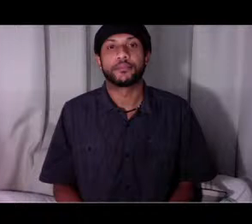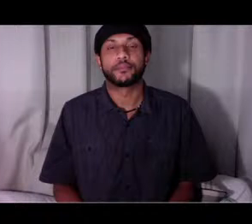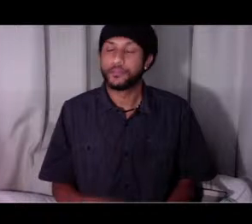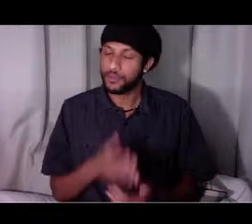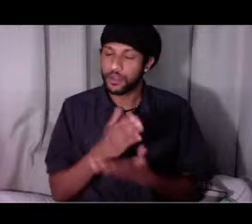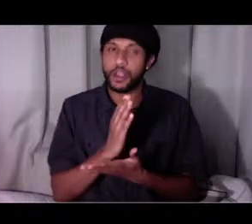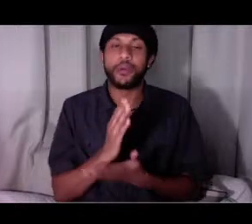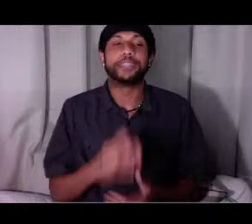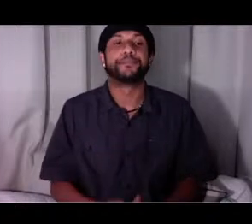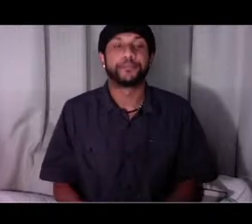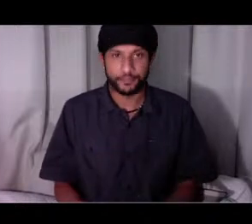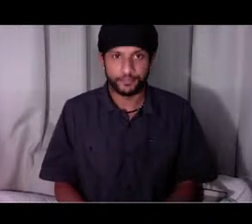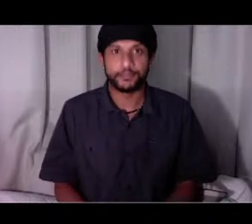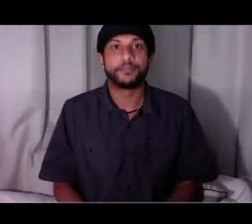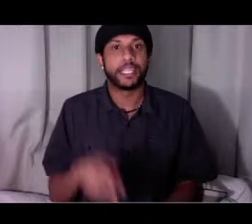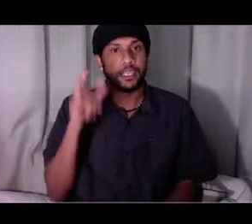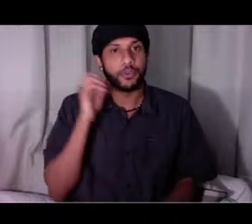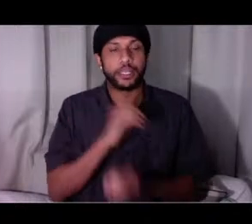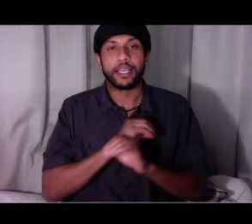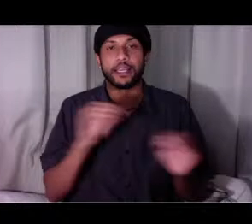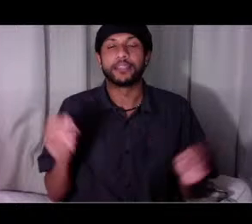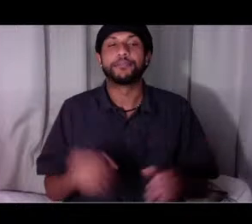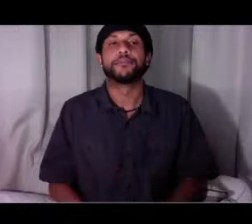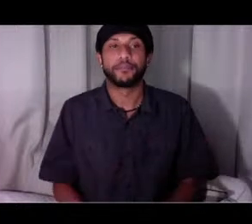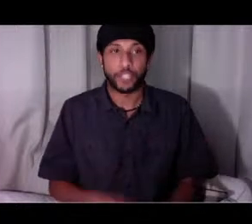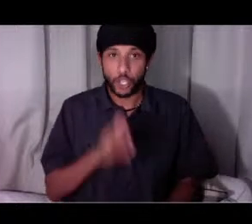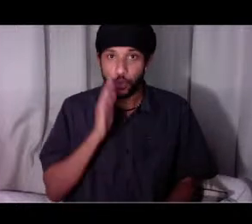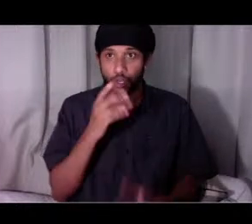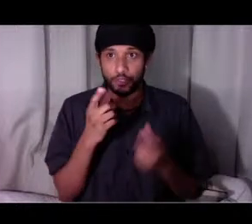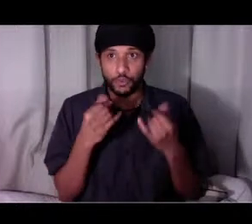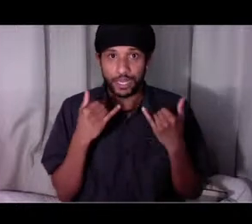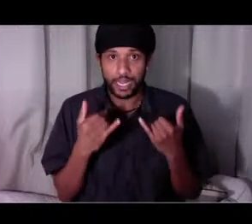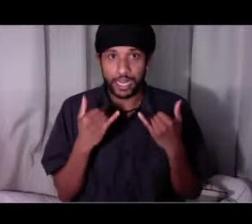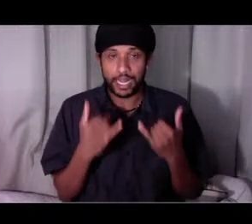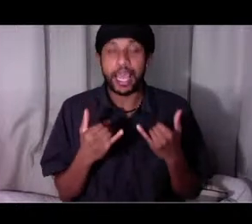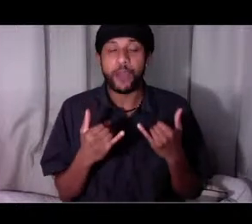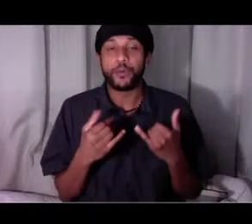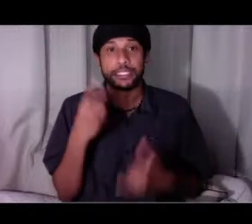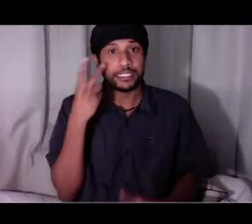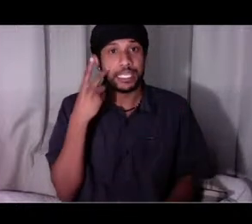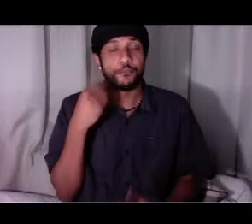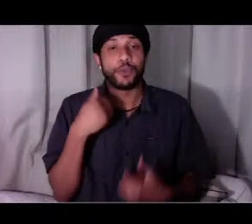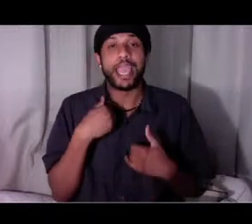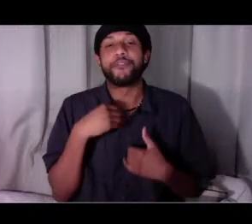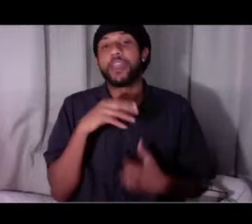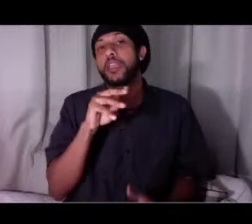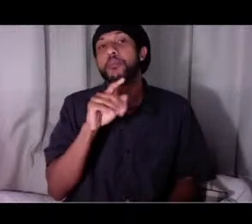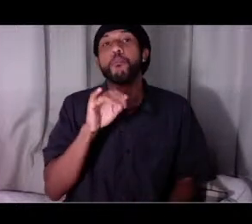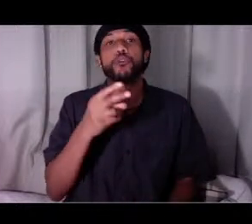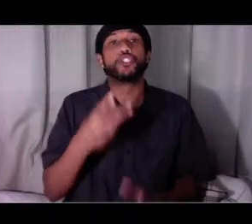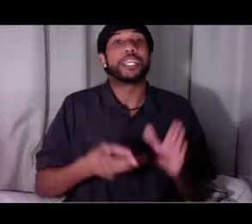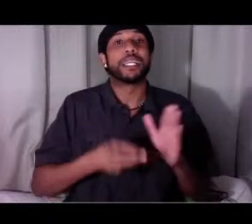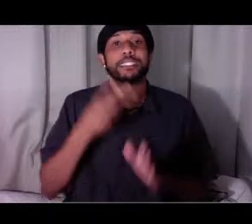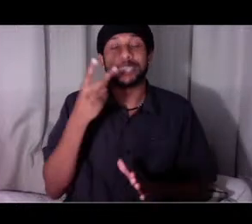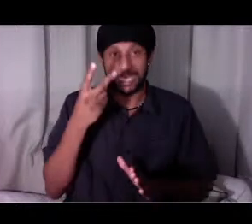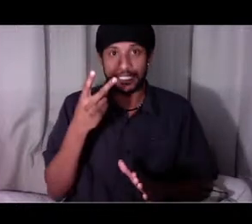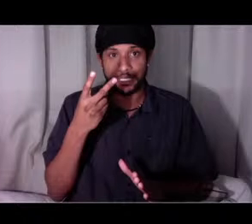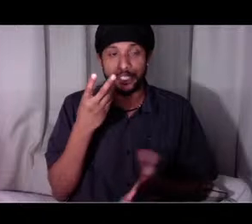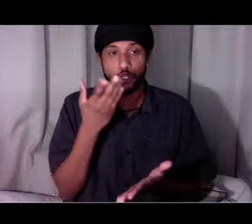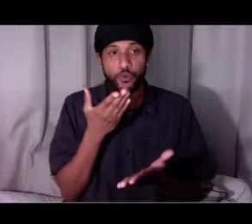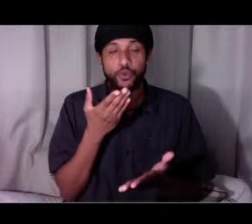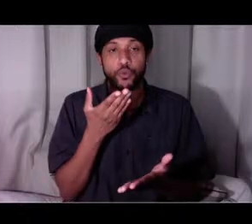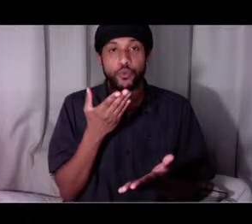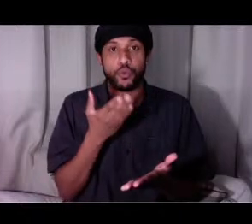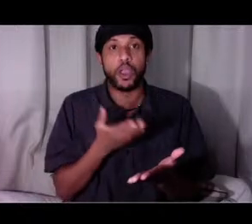all right hearing none what I will do at this time is ask if there is a motion and a second to approve our